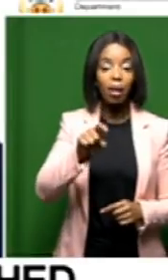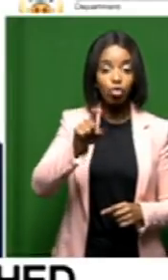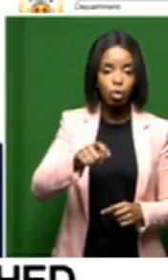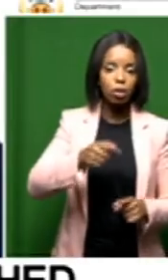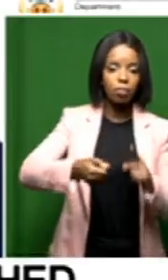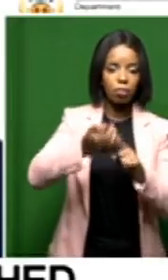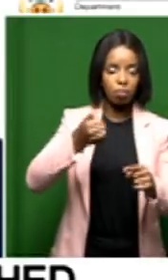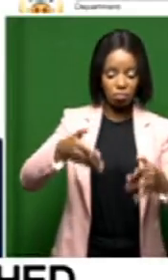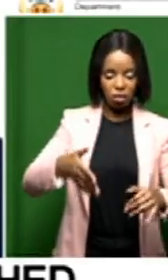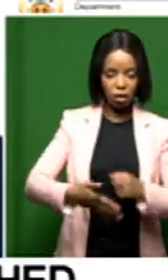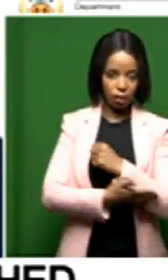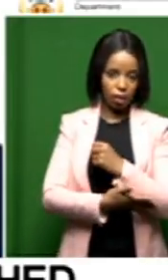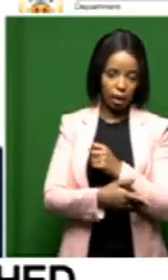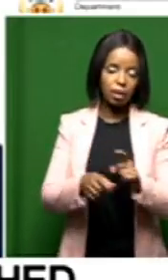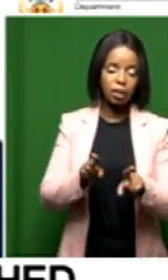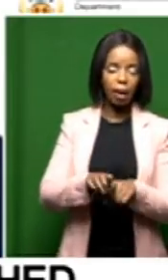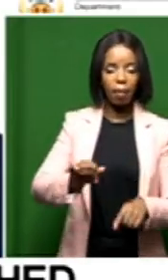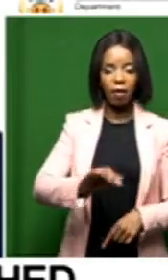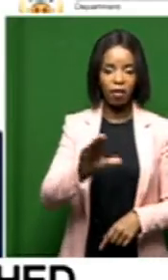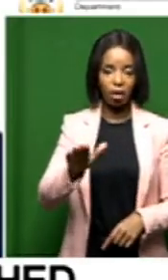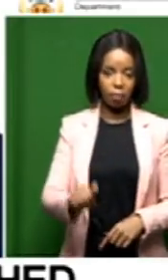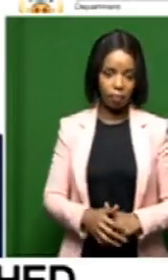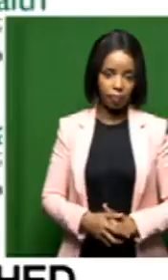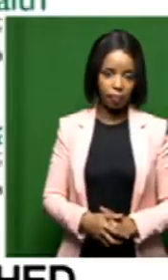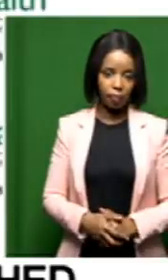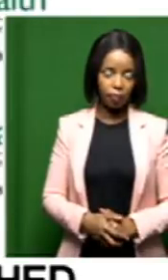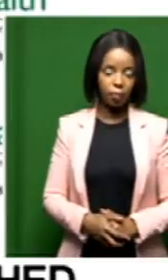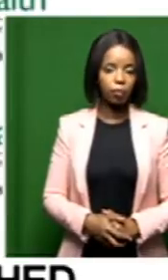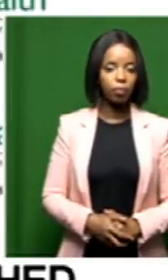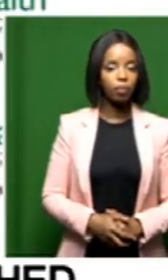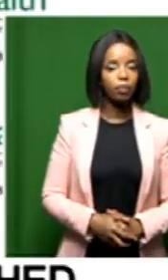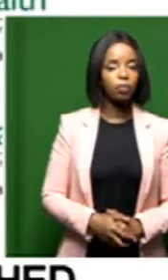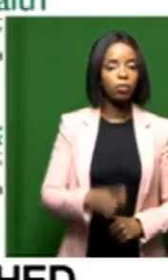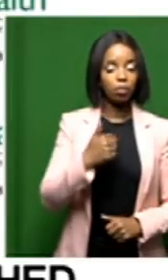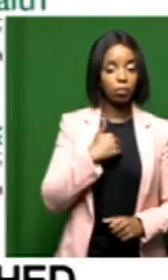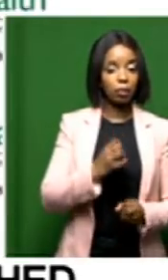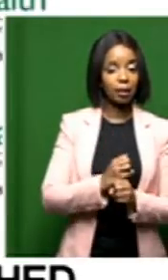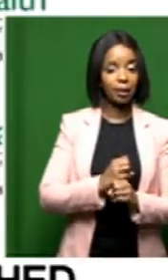country. Well, starting with the continent, I think